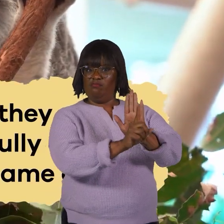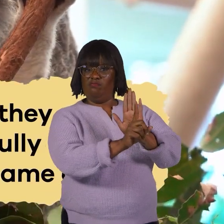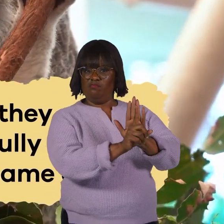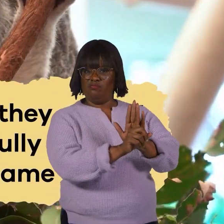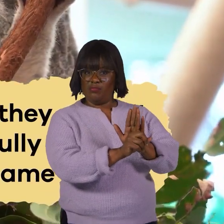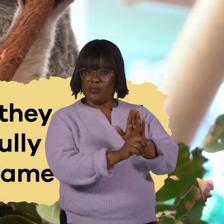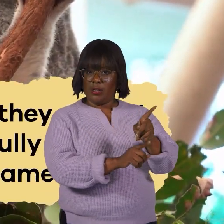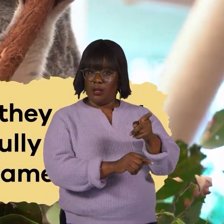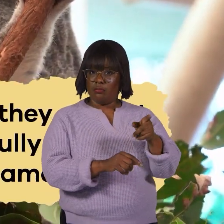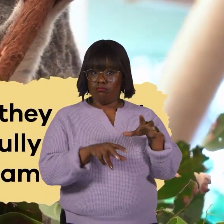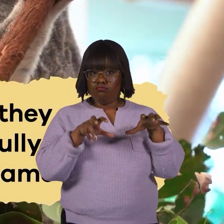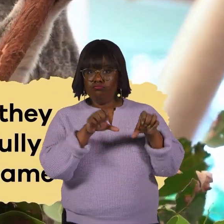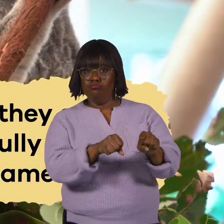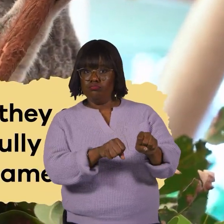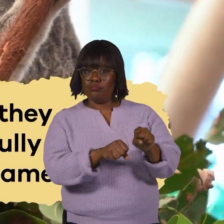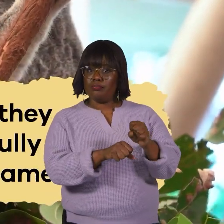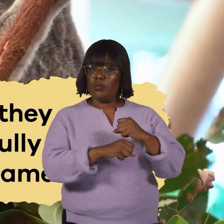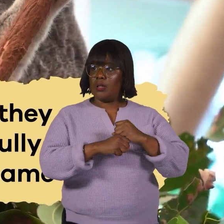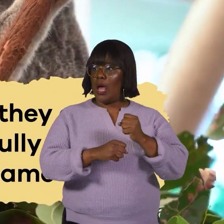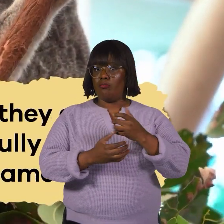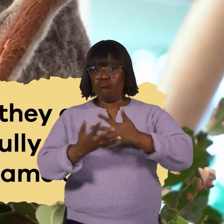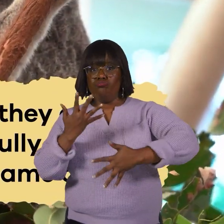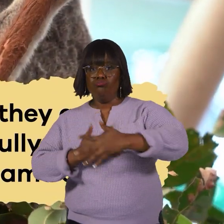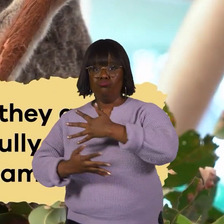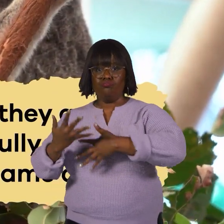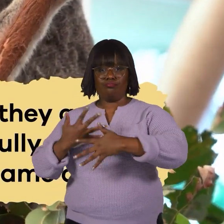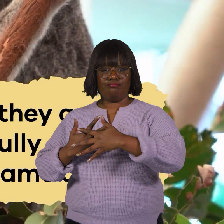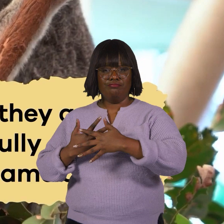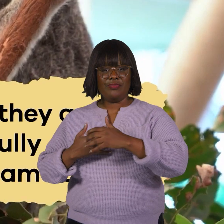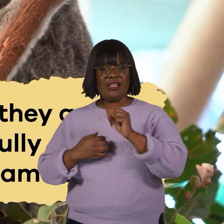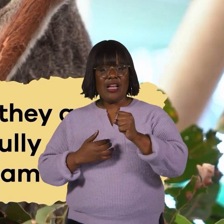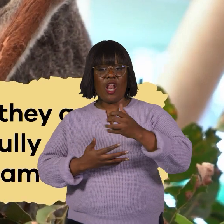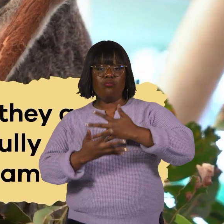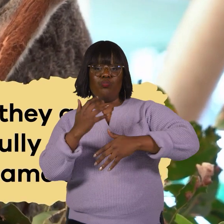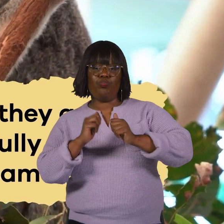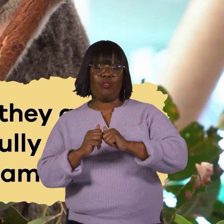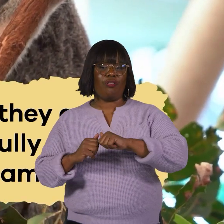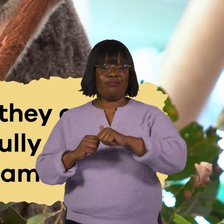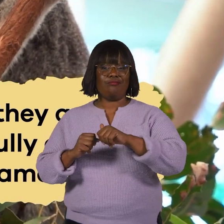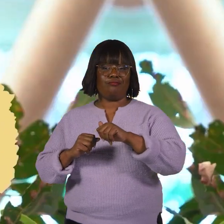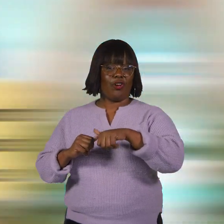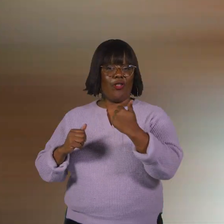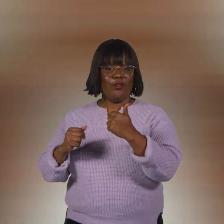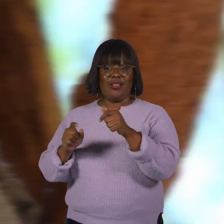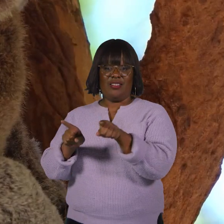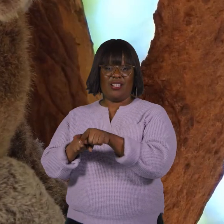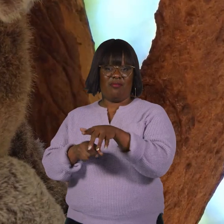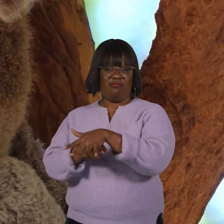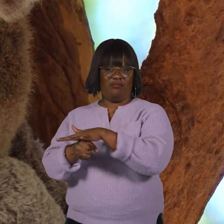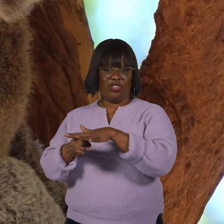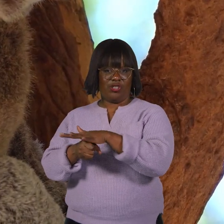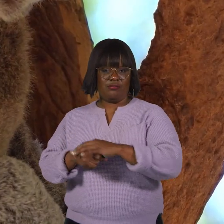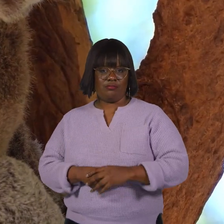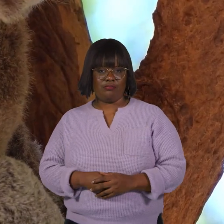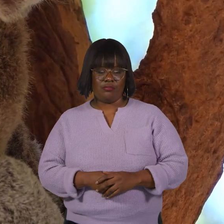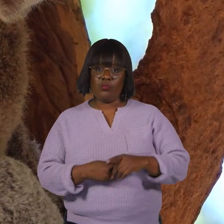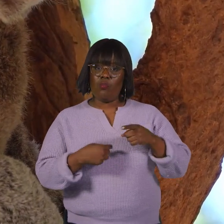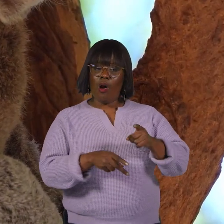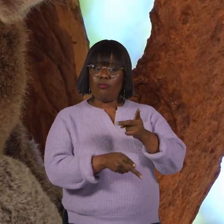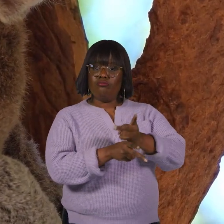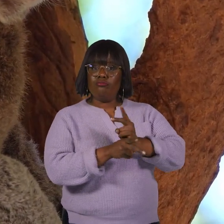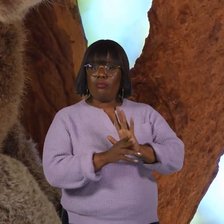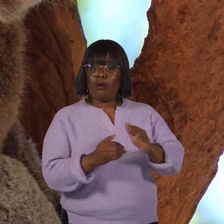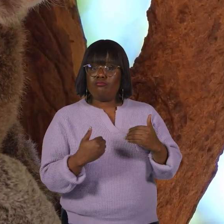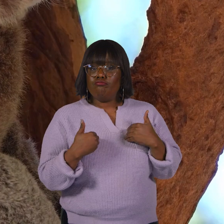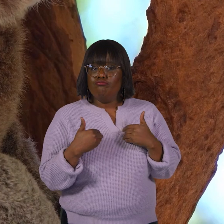are not territorial and can peacefully coexist with other koalas in the same area. When caring for their young,